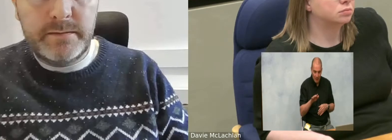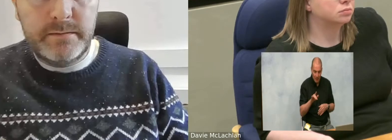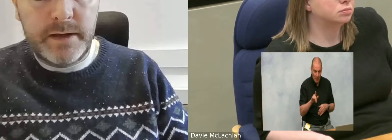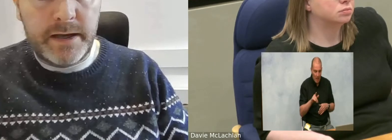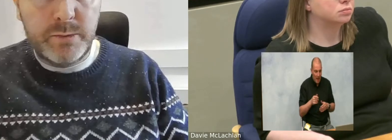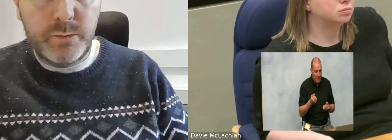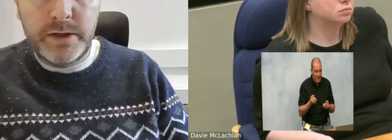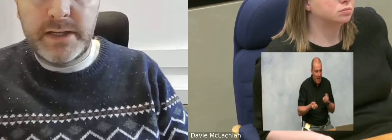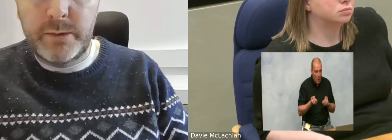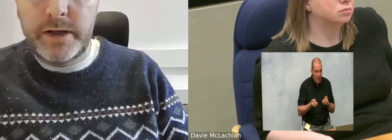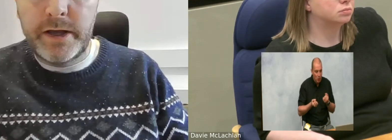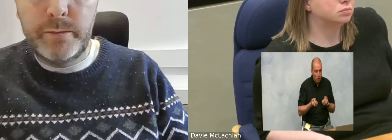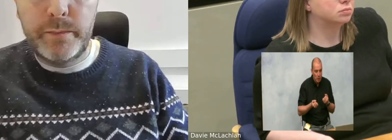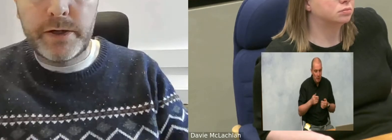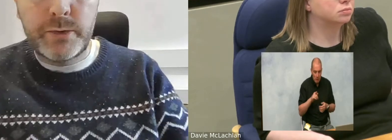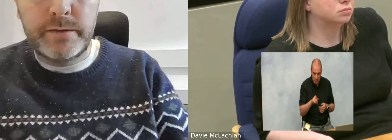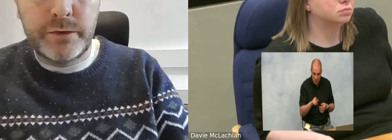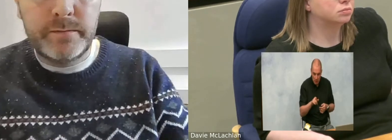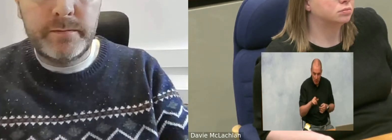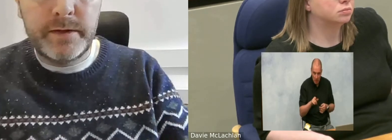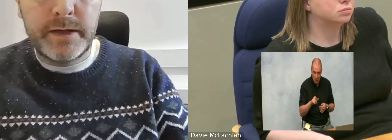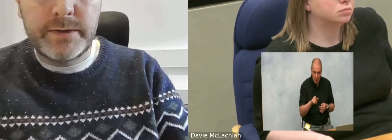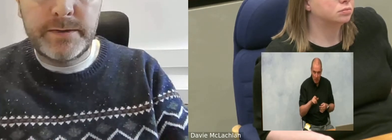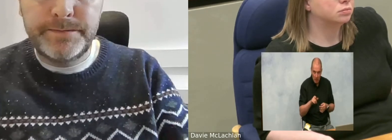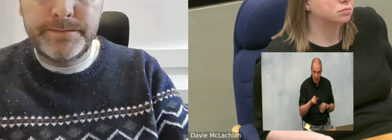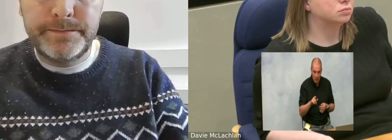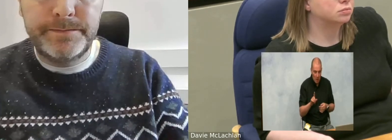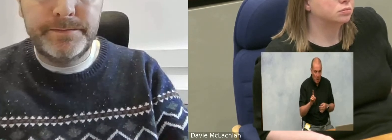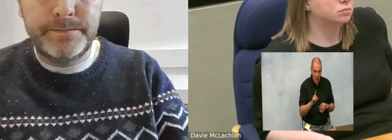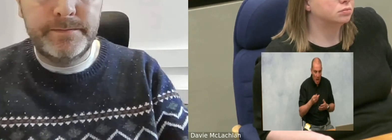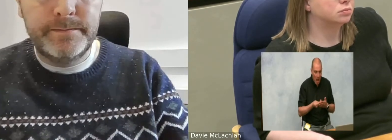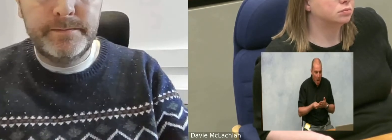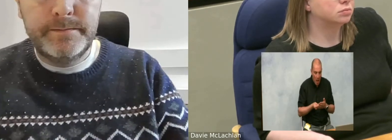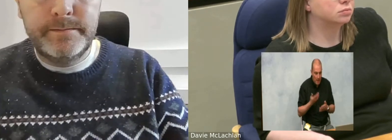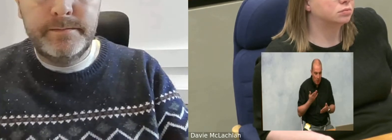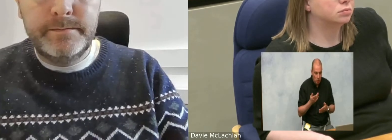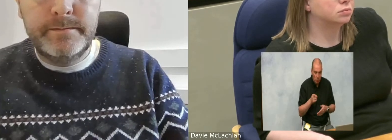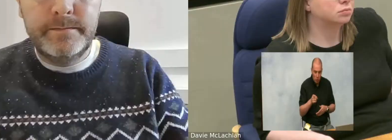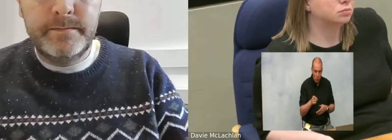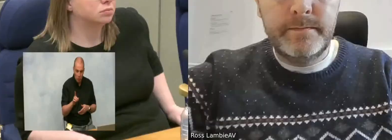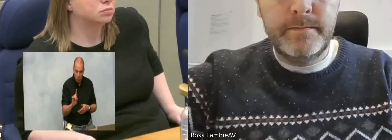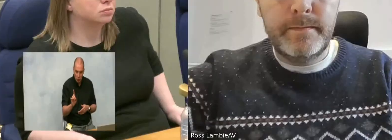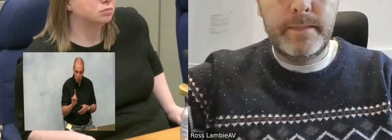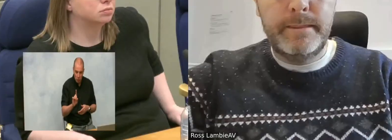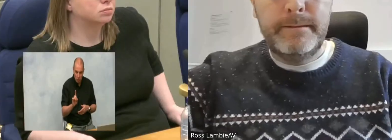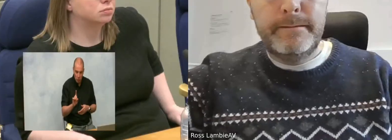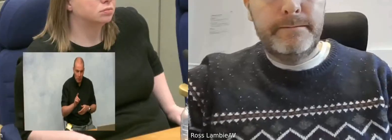that work out per square foot? Thanks. Okay, Jerry.